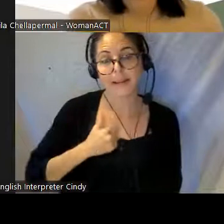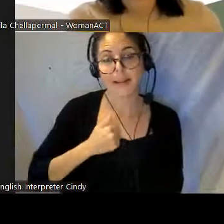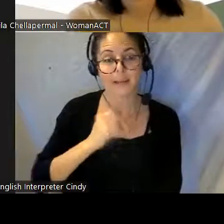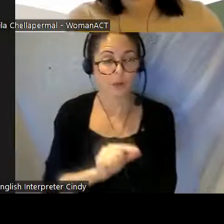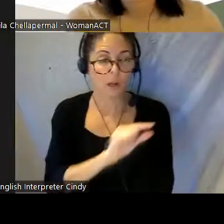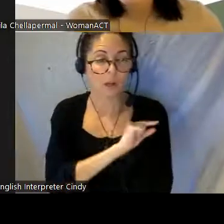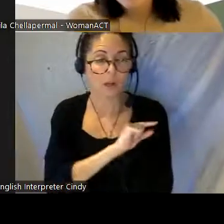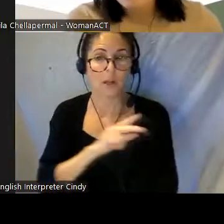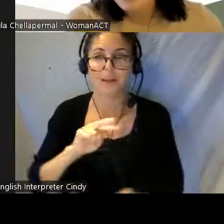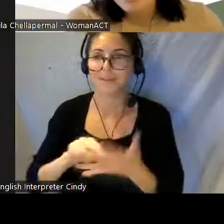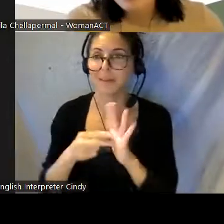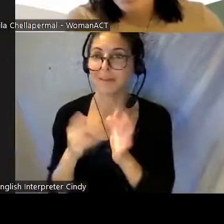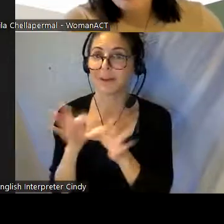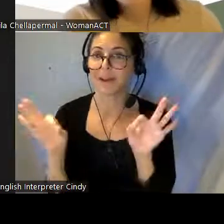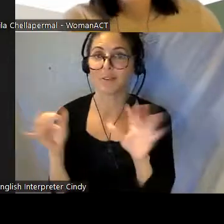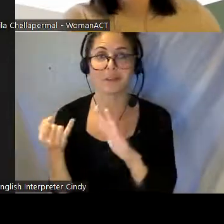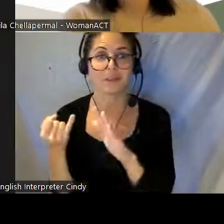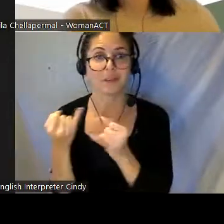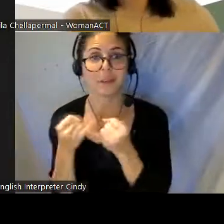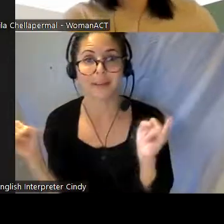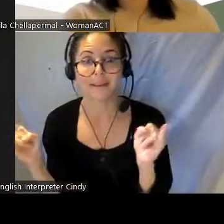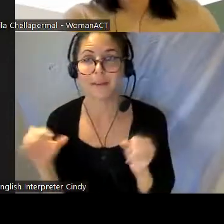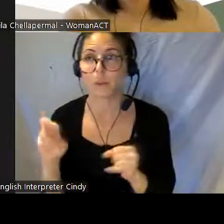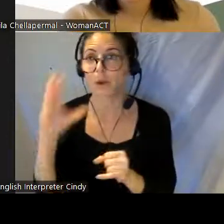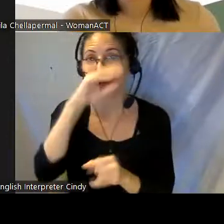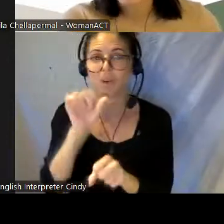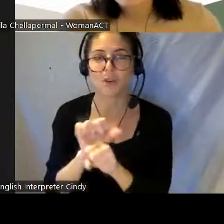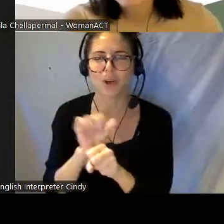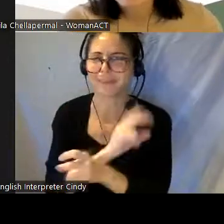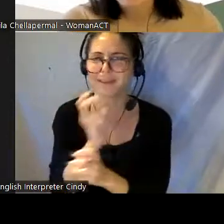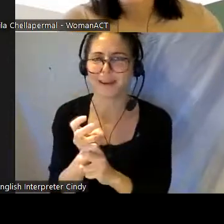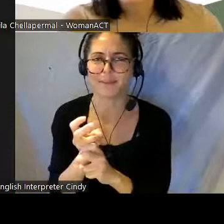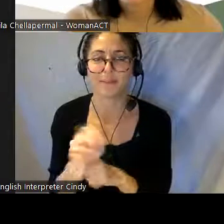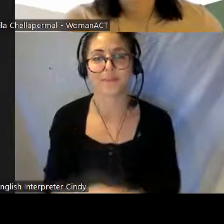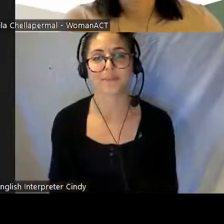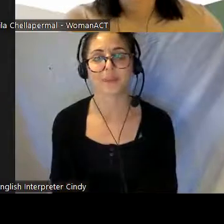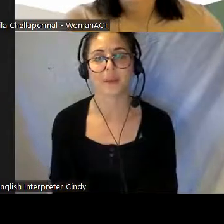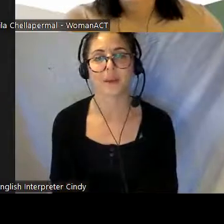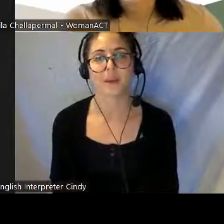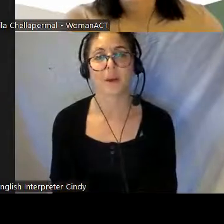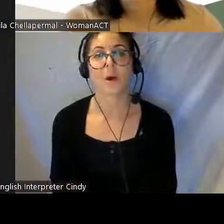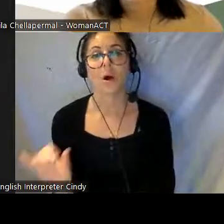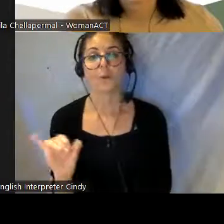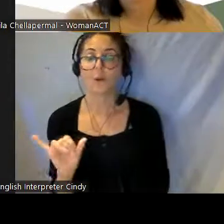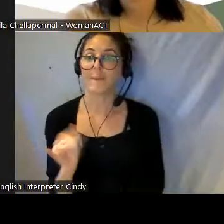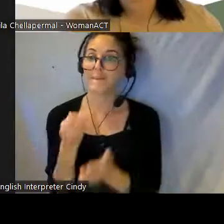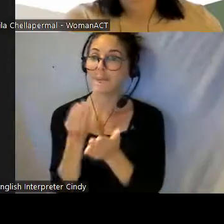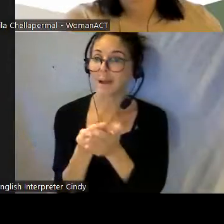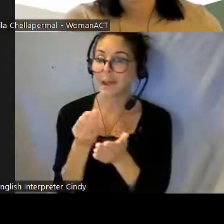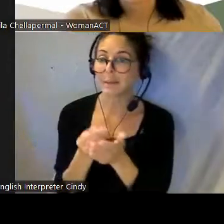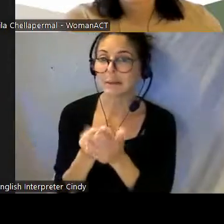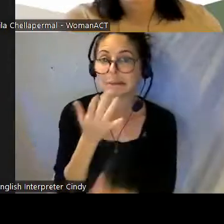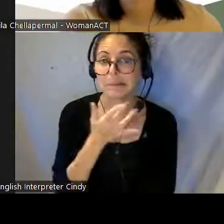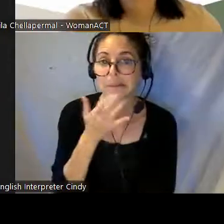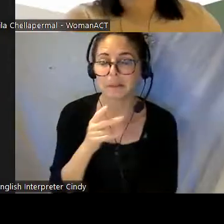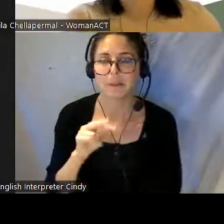financially independent or seek a job. Lack of finances as well. So that impacted their ability to